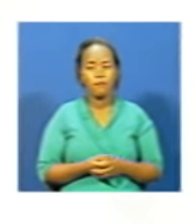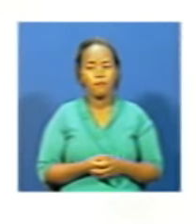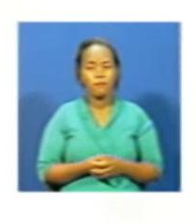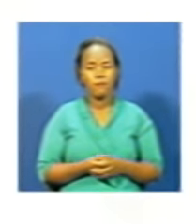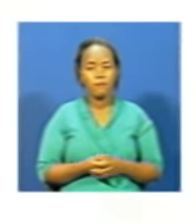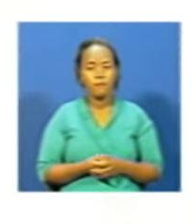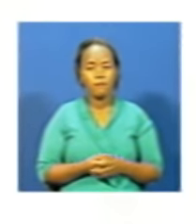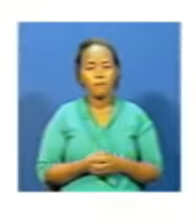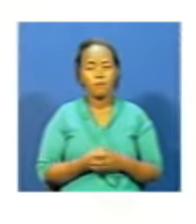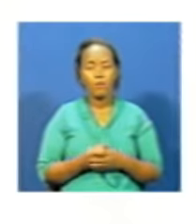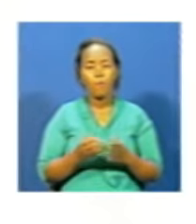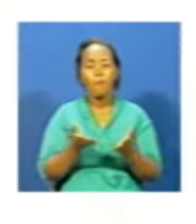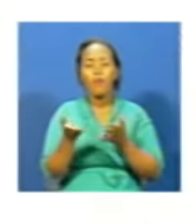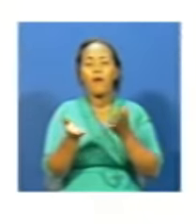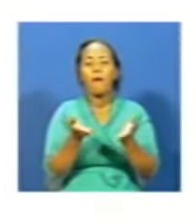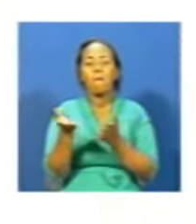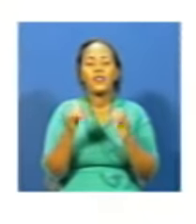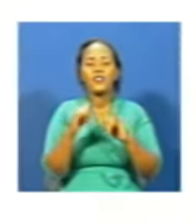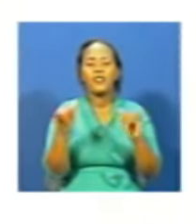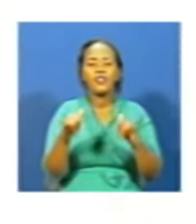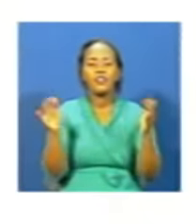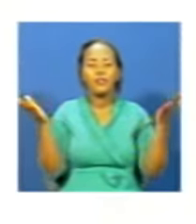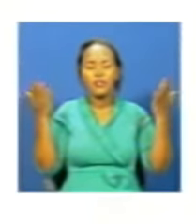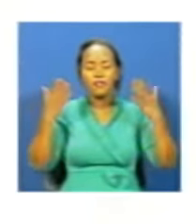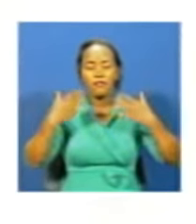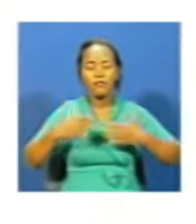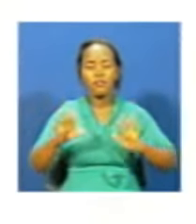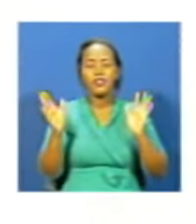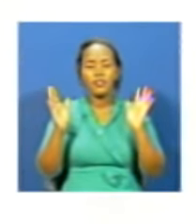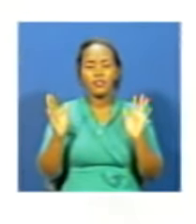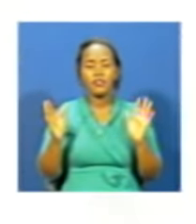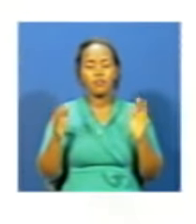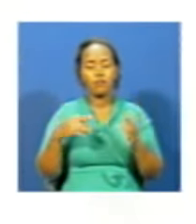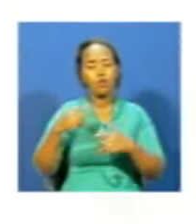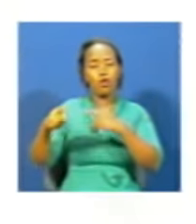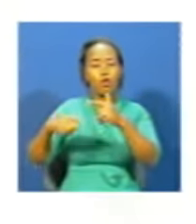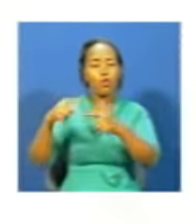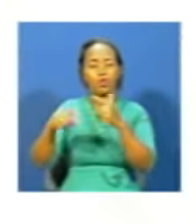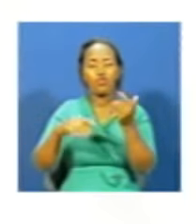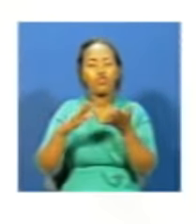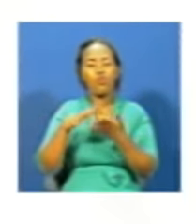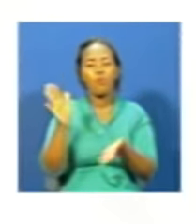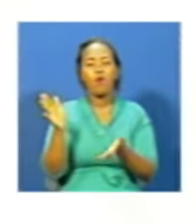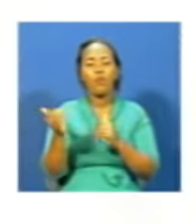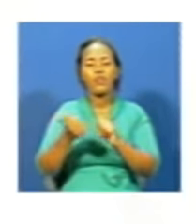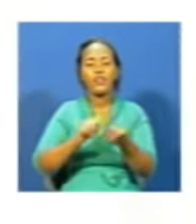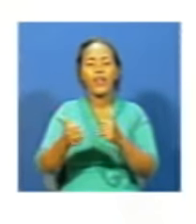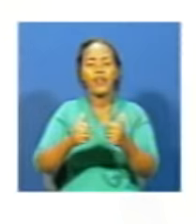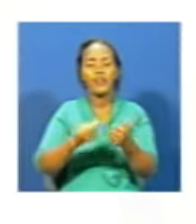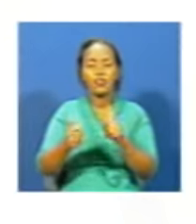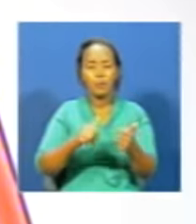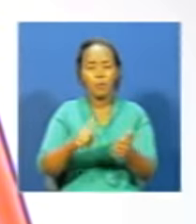That is all from the business desk. I am Cynthia Nyamai. Let's catch up now with news from the sports desk.